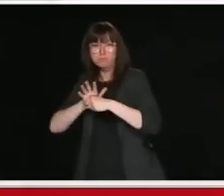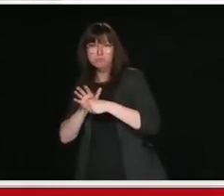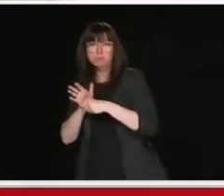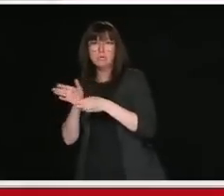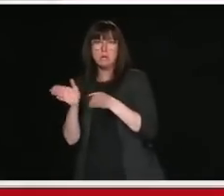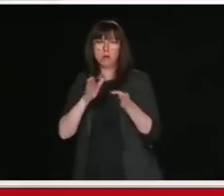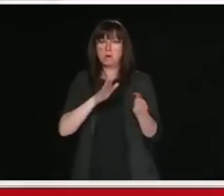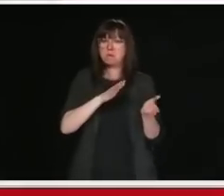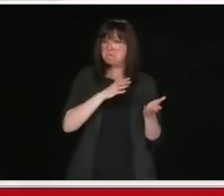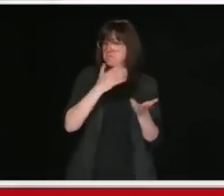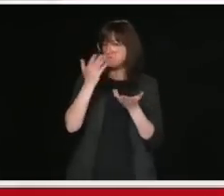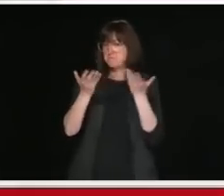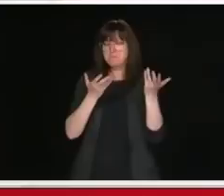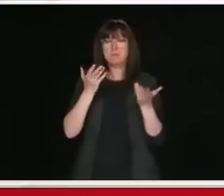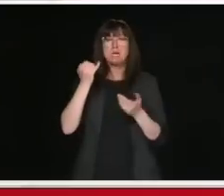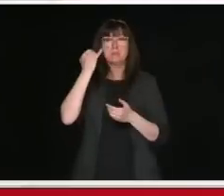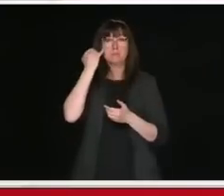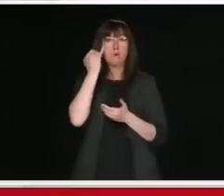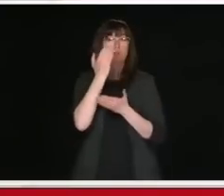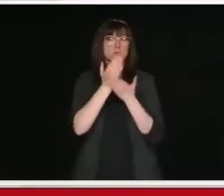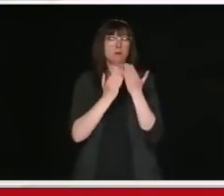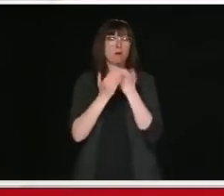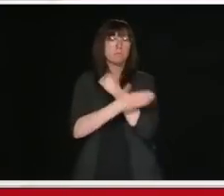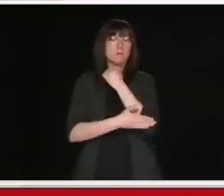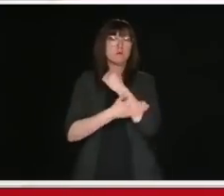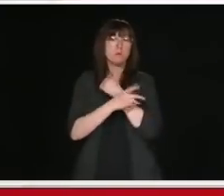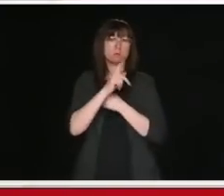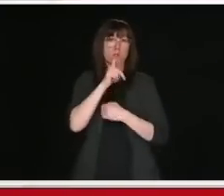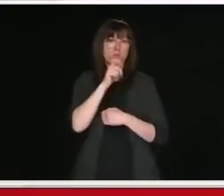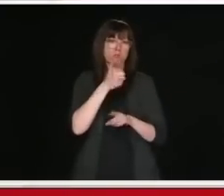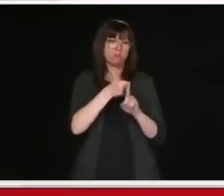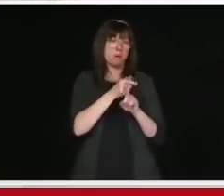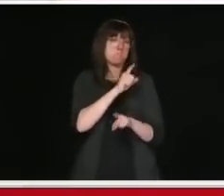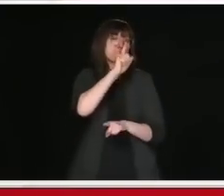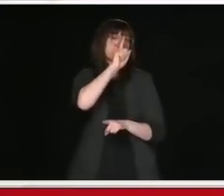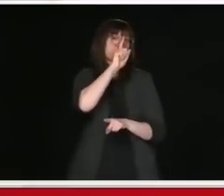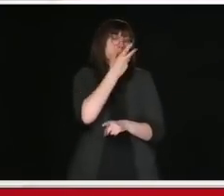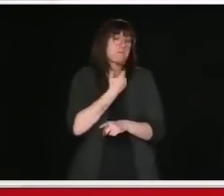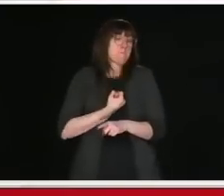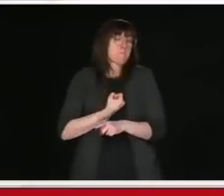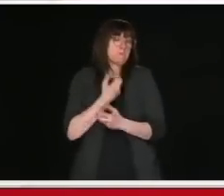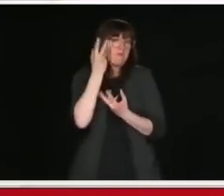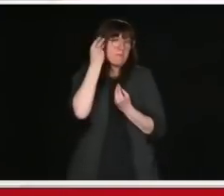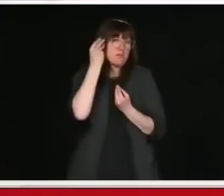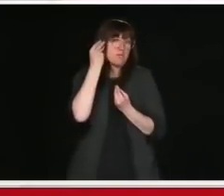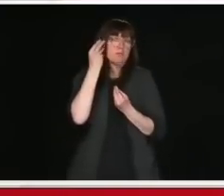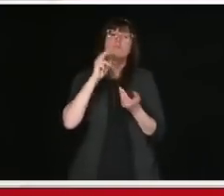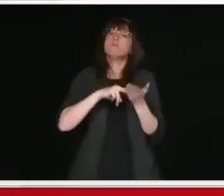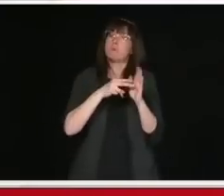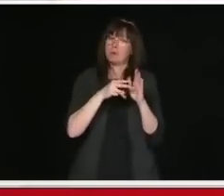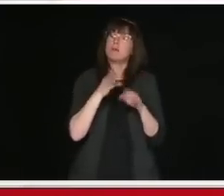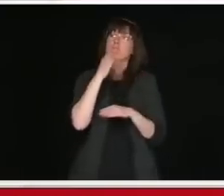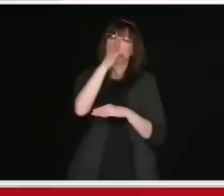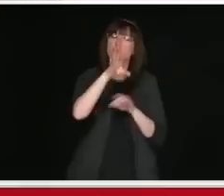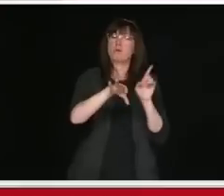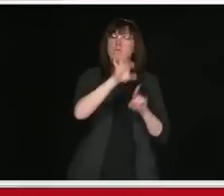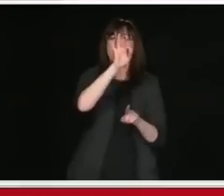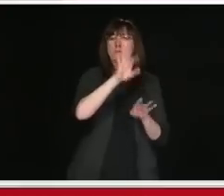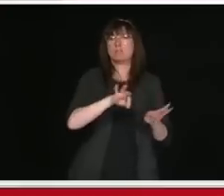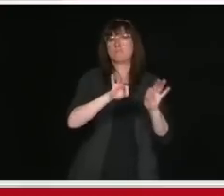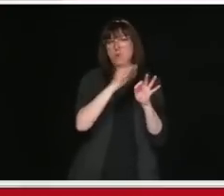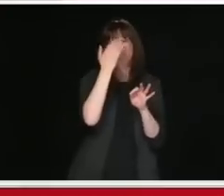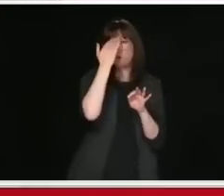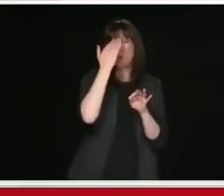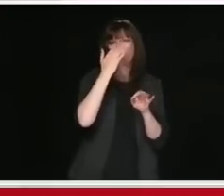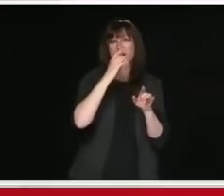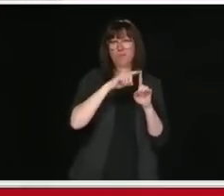were not. And if some countries were not honest with the rest of the world, it will be important to know it. But for now, our priority and